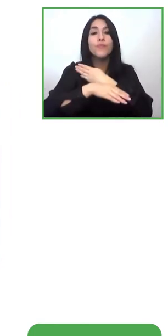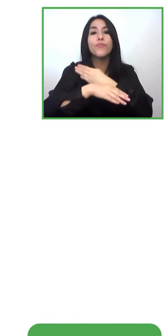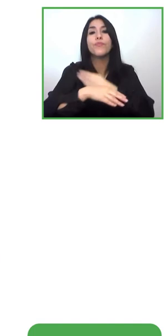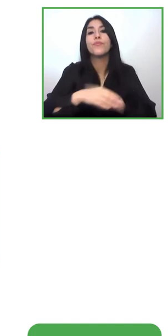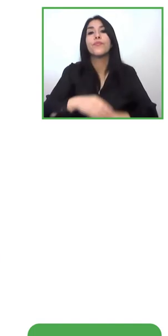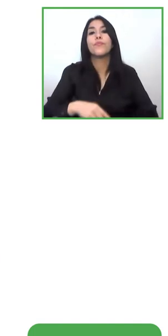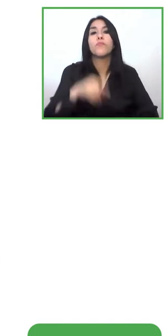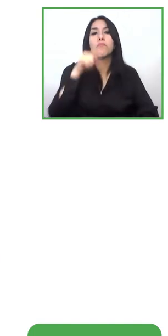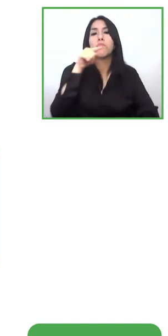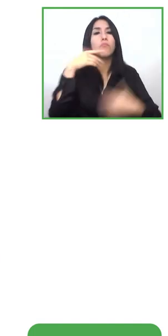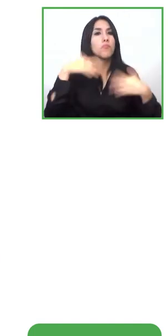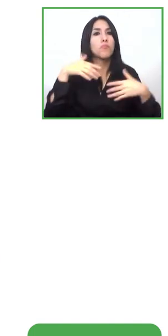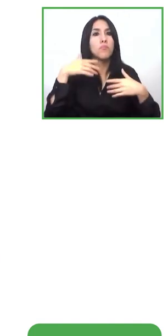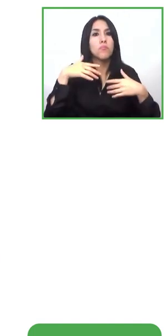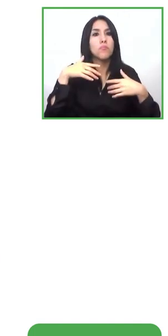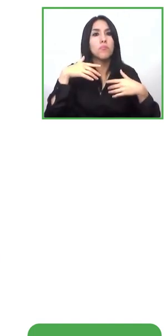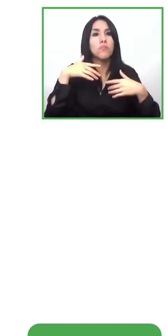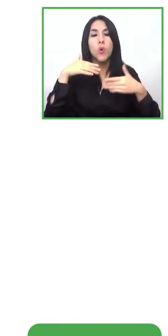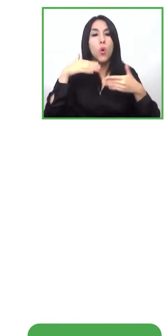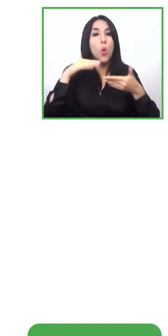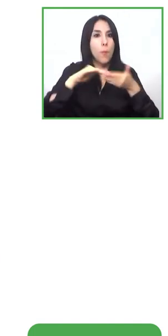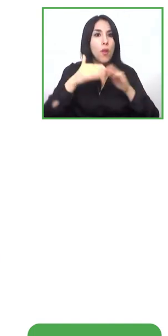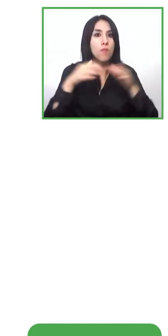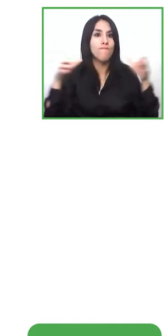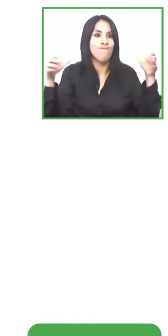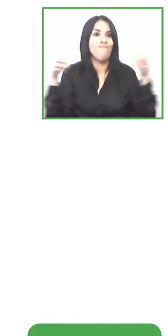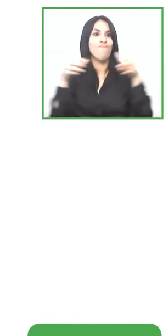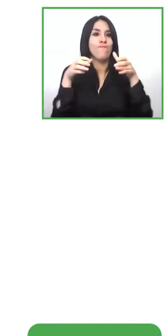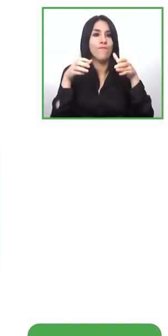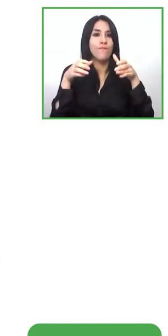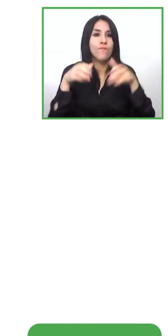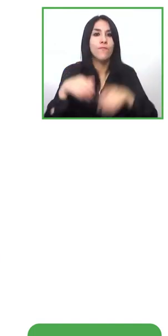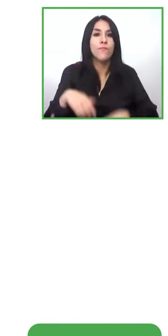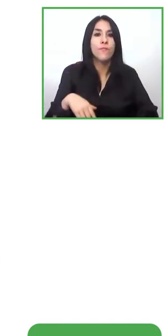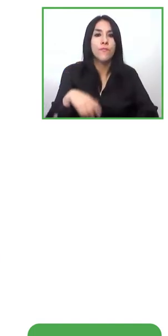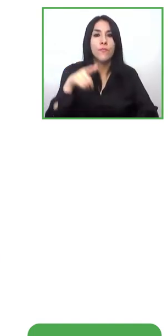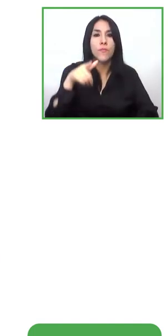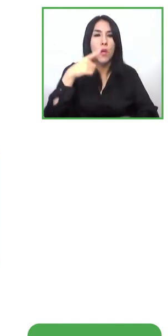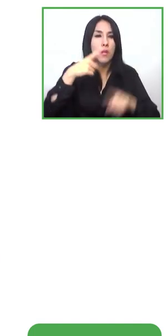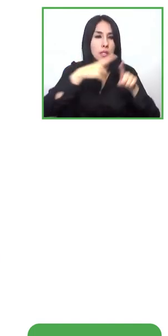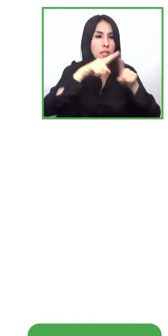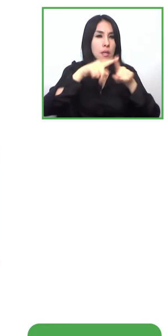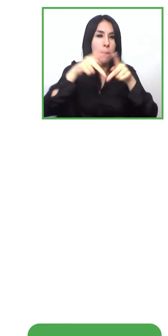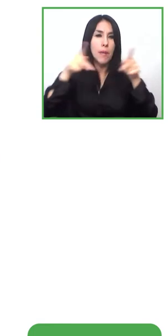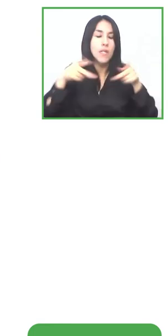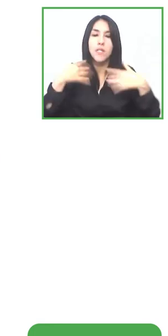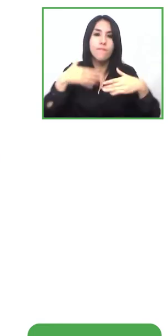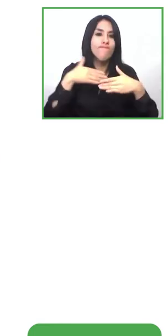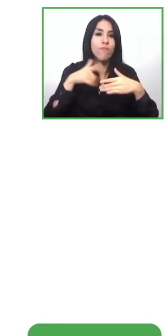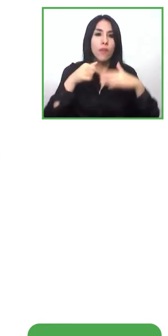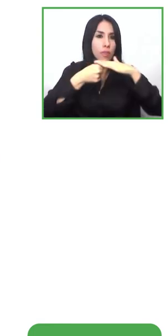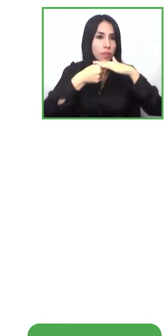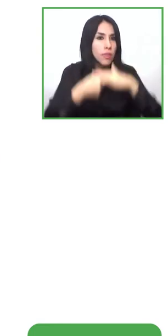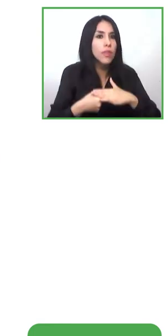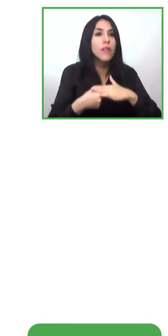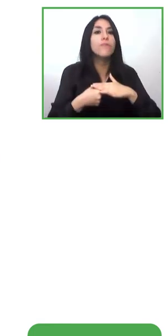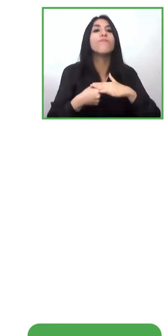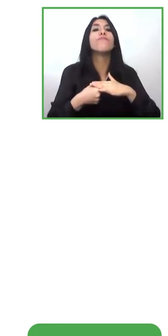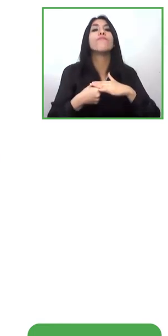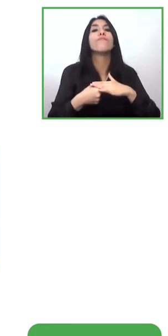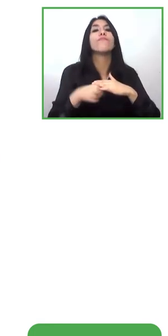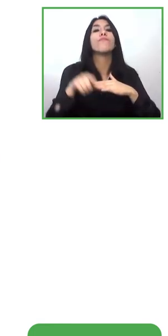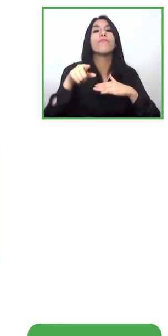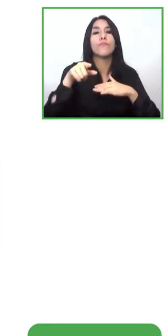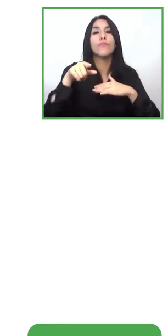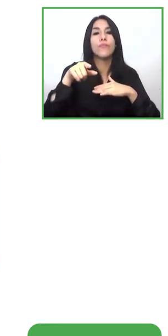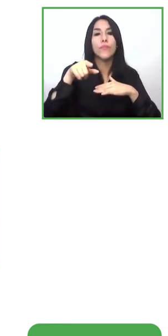Thank you so much for your kind answers. It is very interesting to know your plans for the future